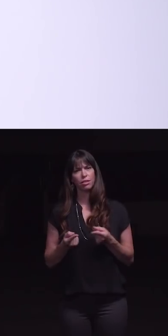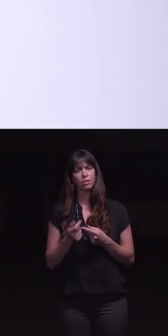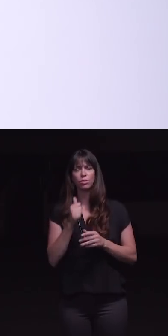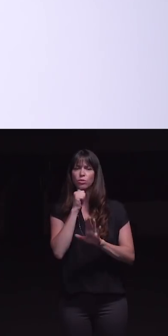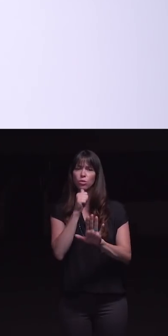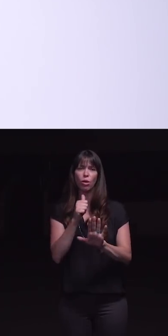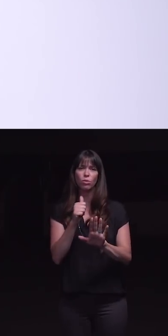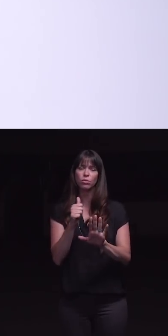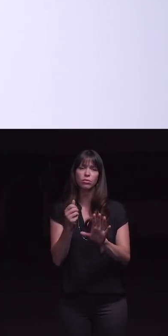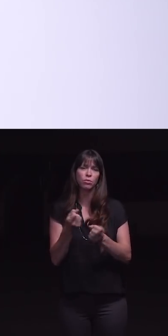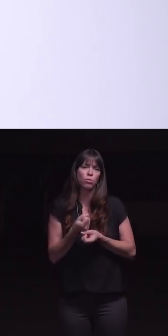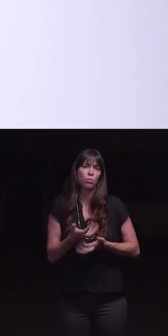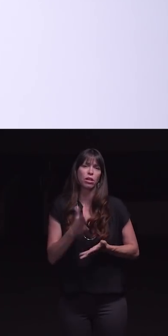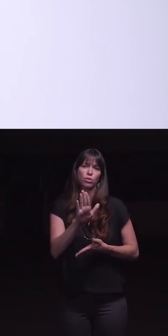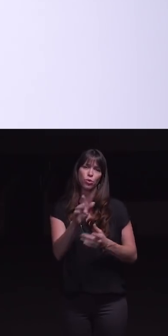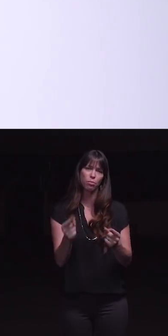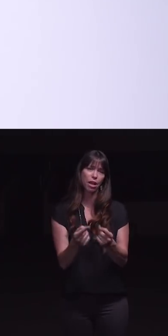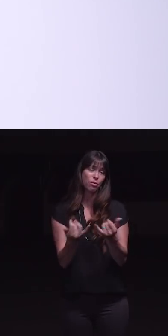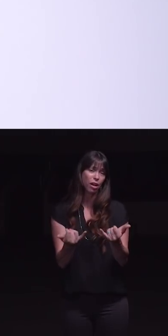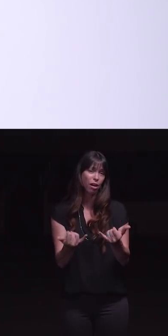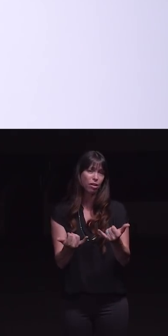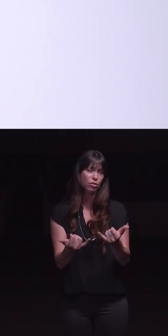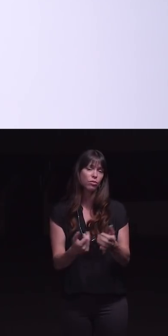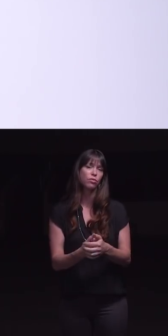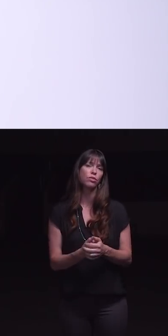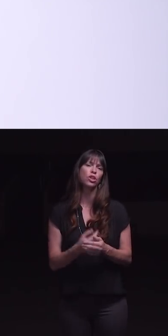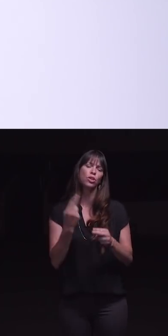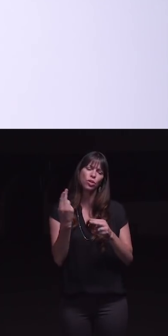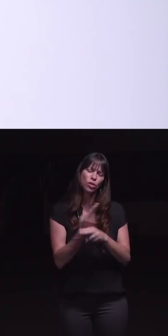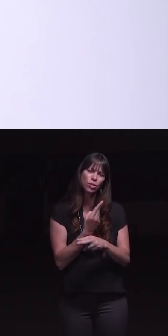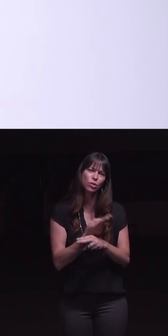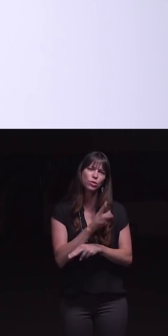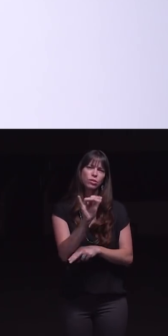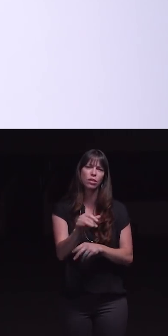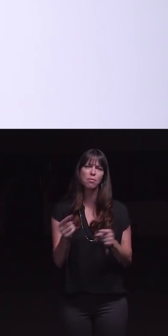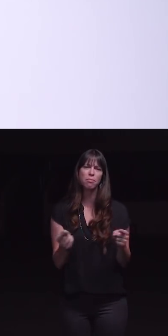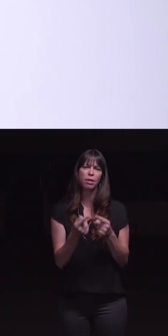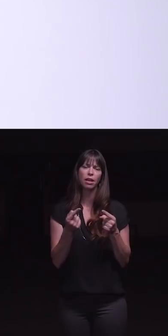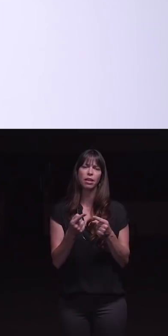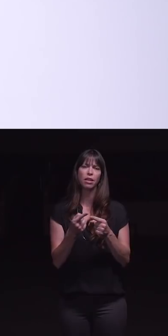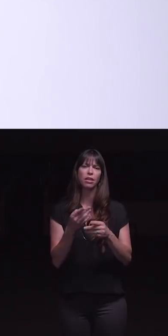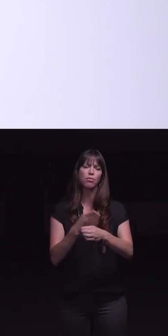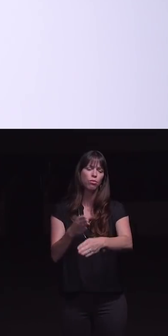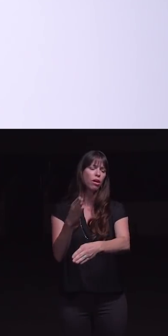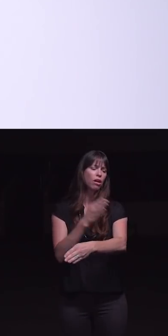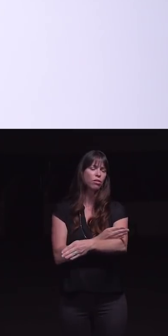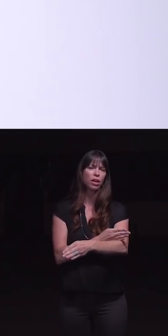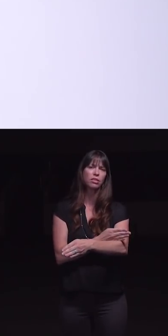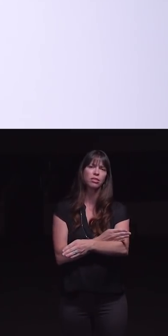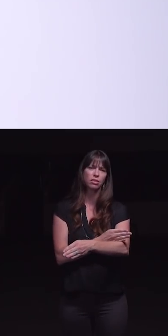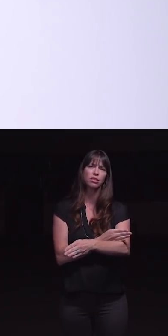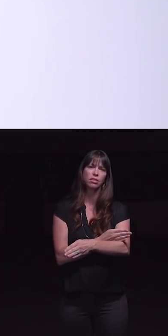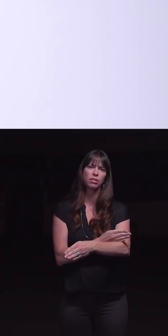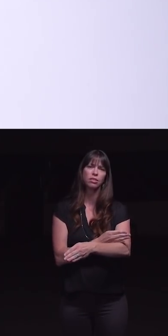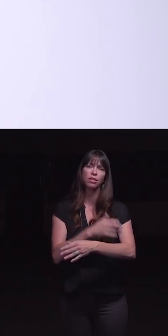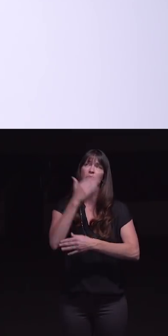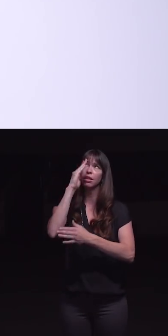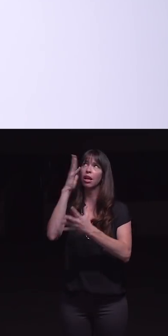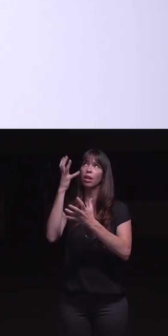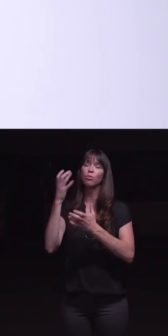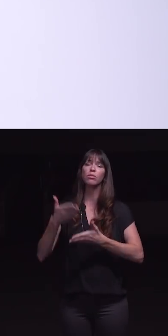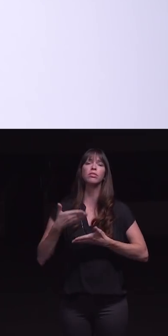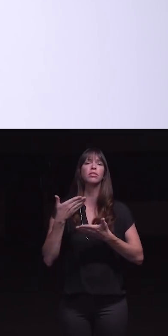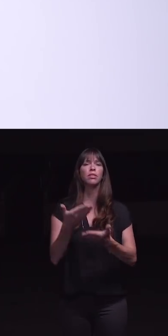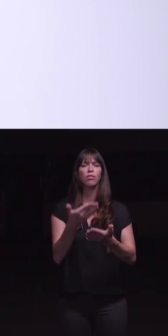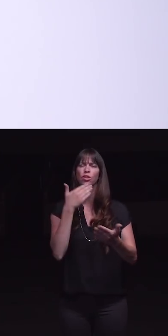pain. And if you're in pain right now, leverage it for the progress of the future that God can bring